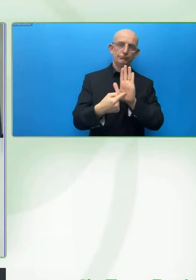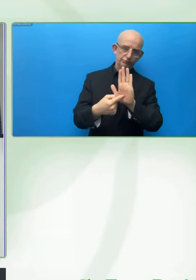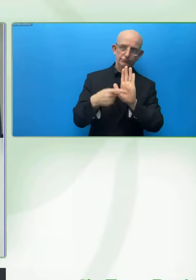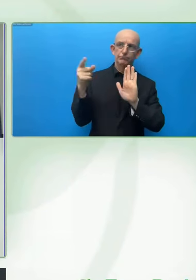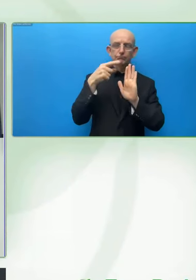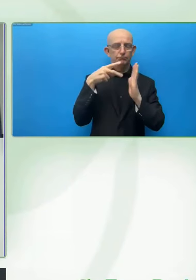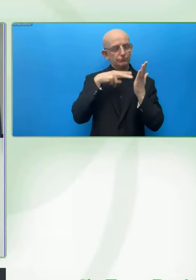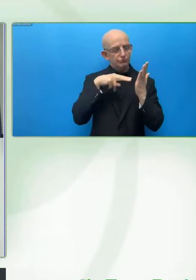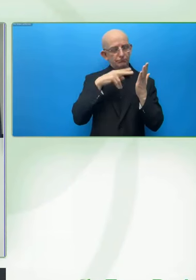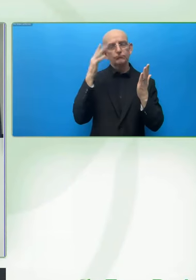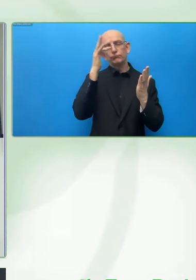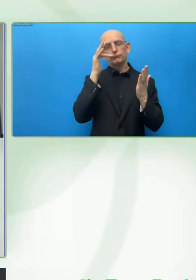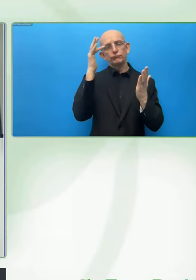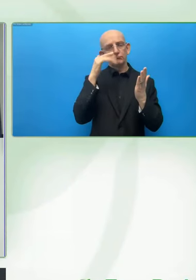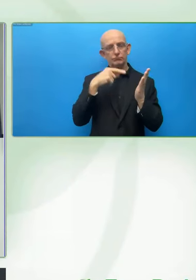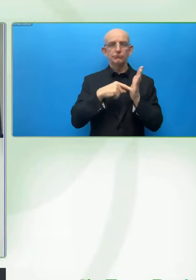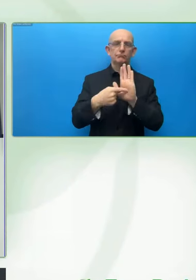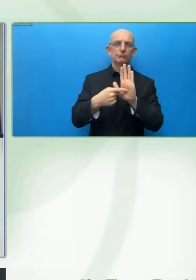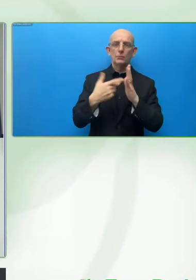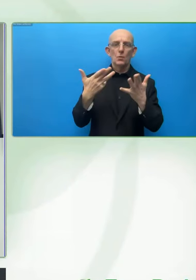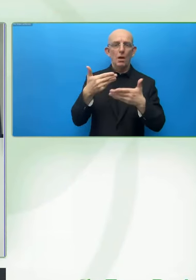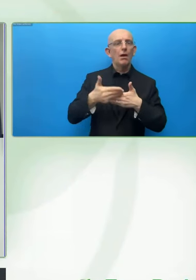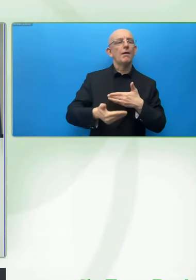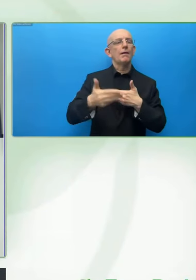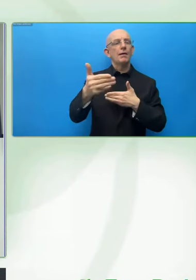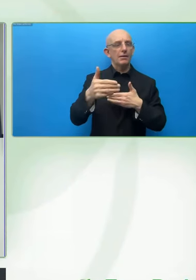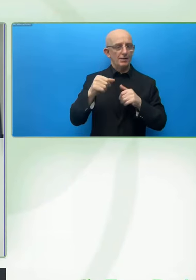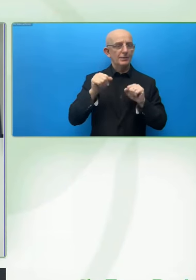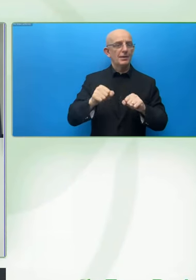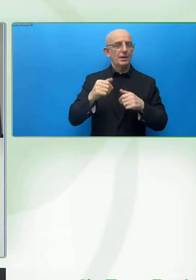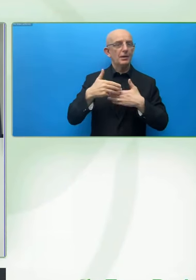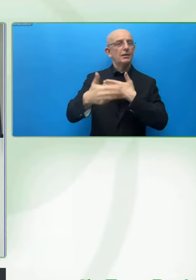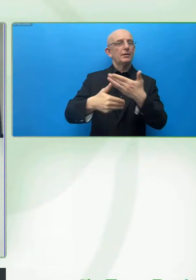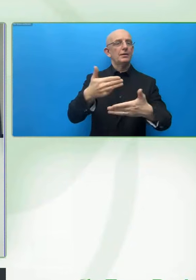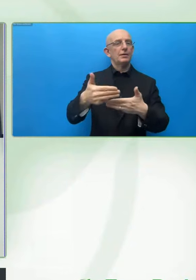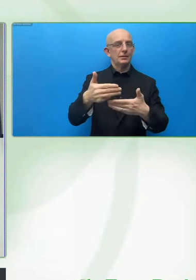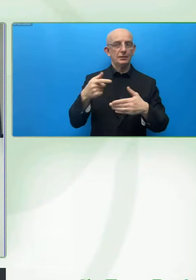free movement in relation to work, there is a number